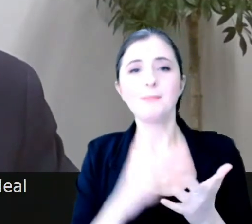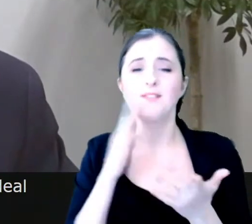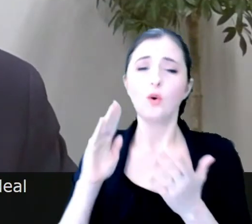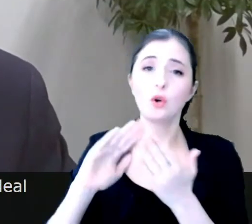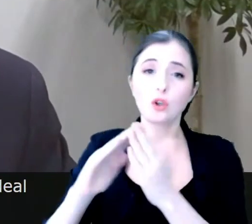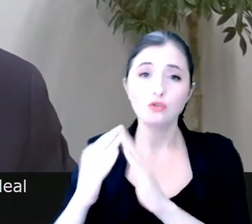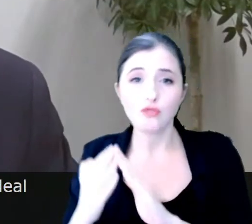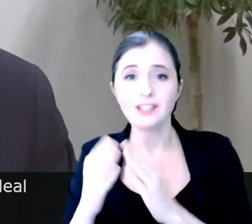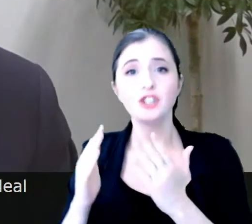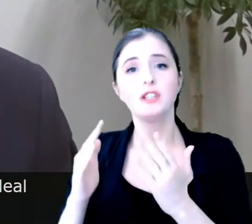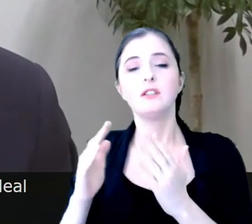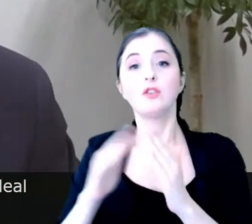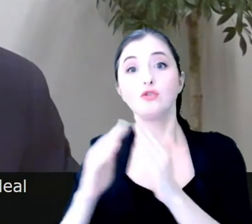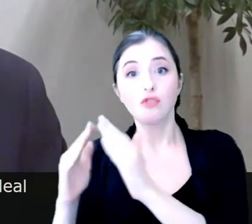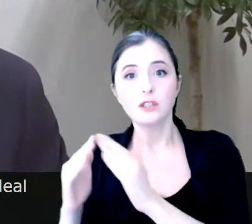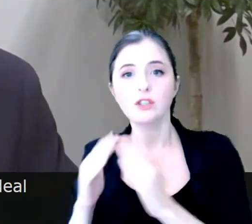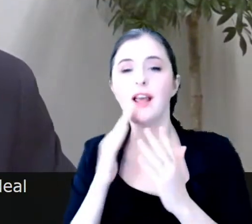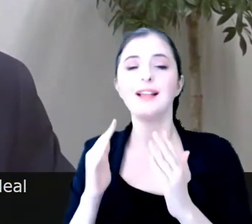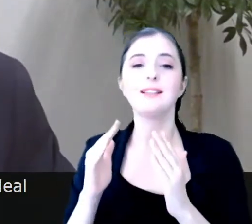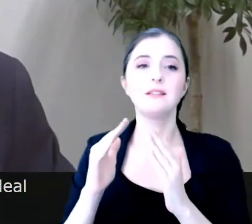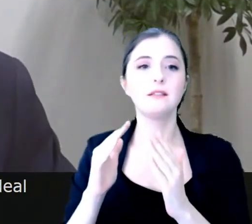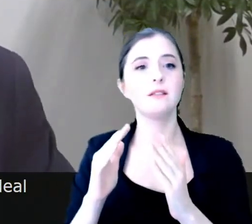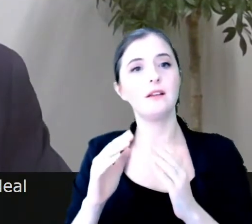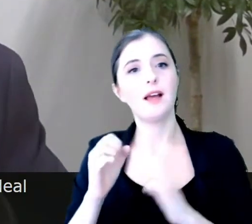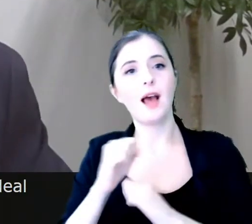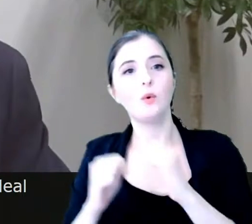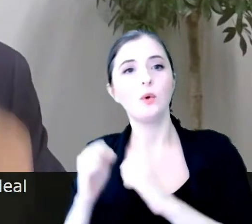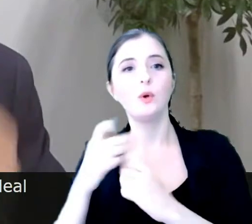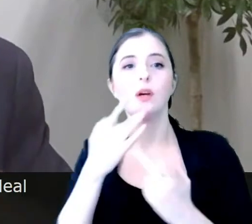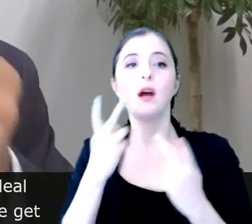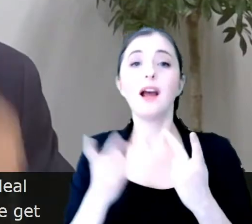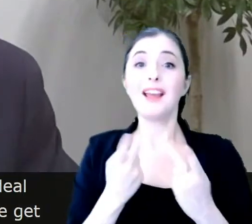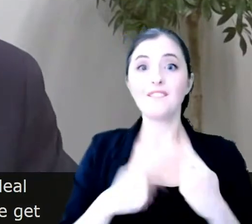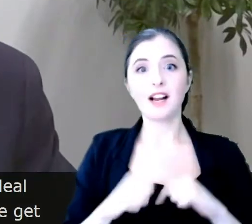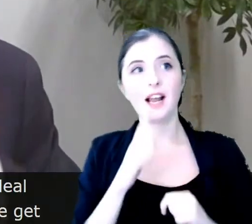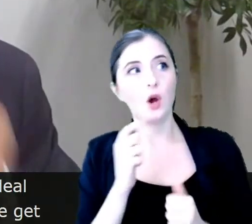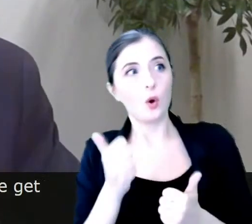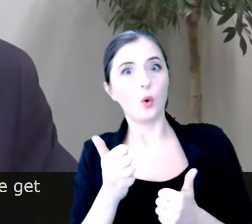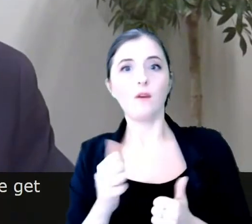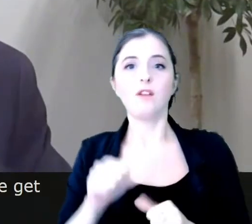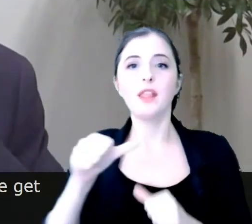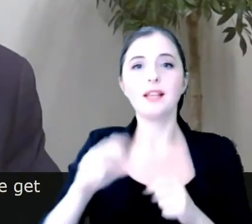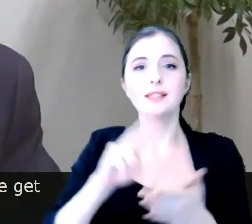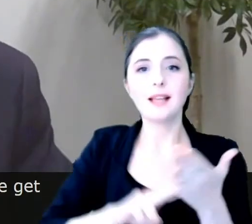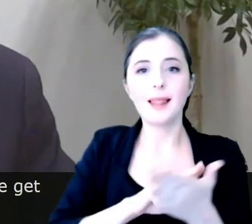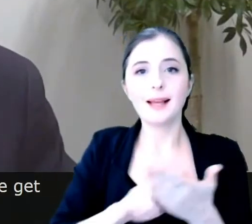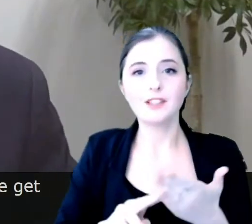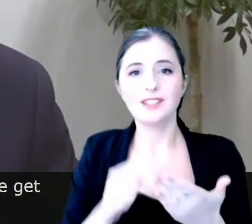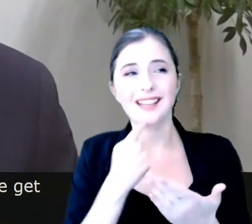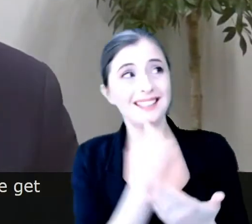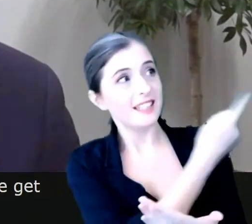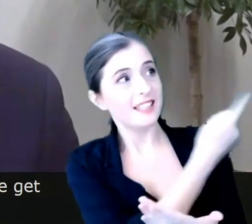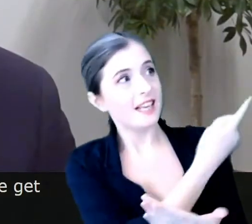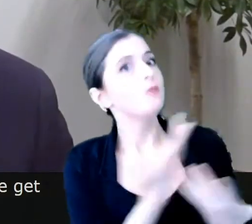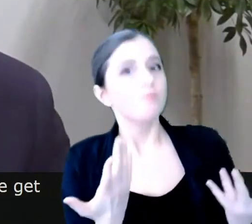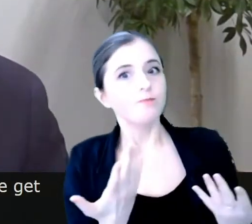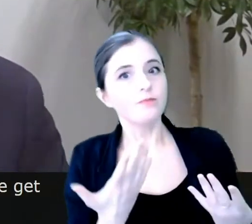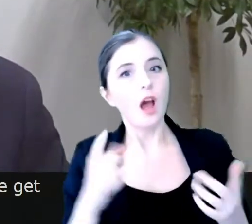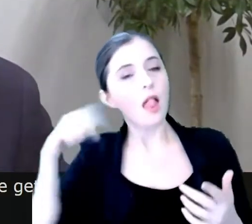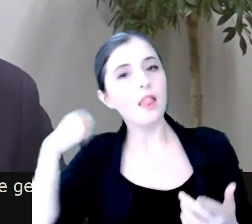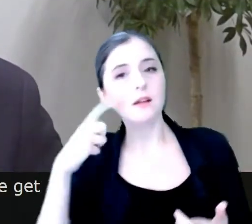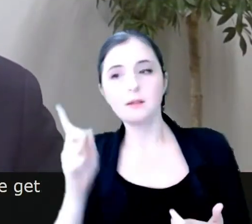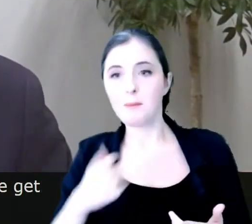manage to get the right result on May the 6th, if I get a big mandate, I can say to the government, Londoners want this, give us the powers and resources.